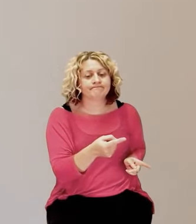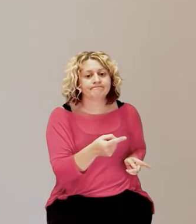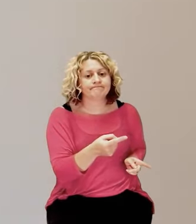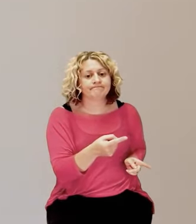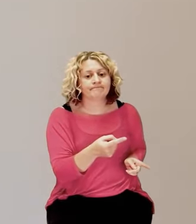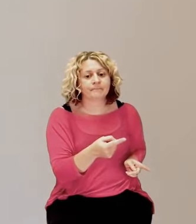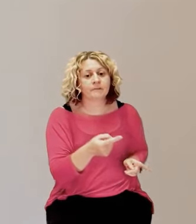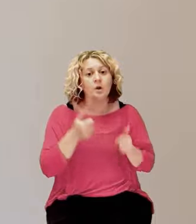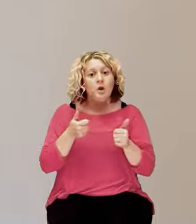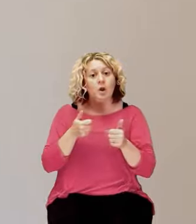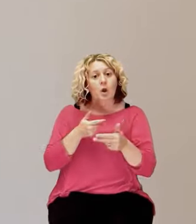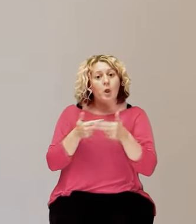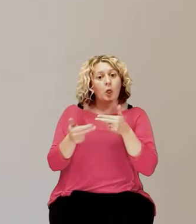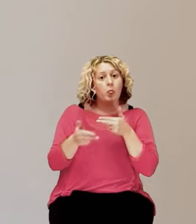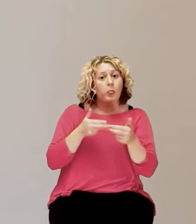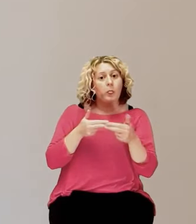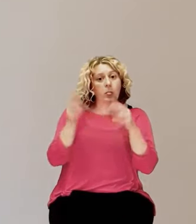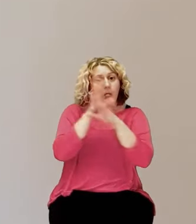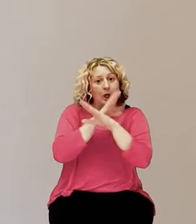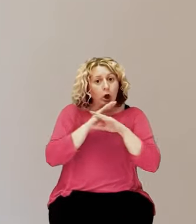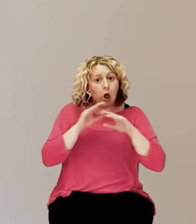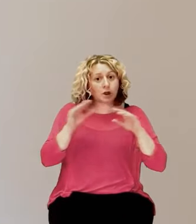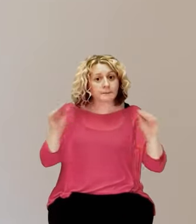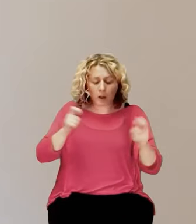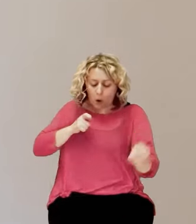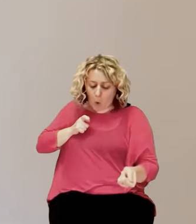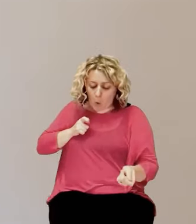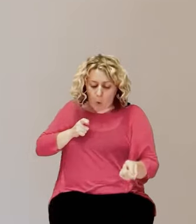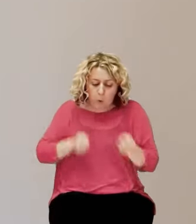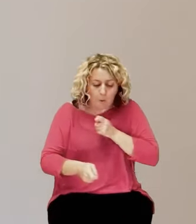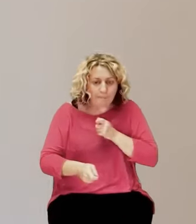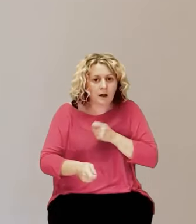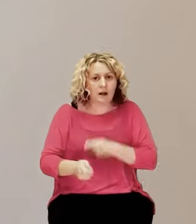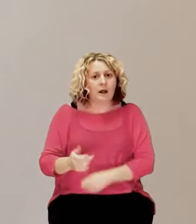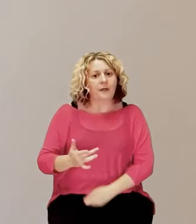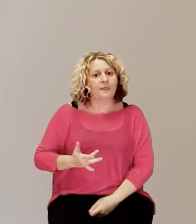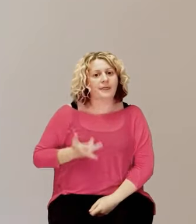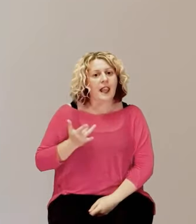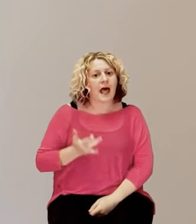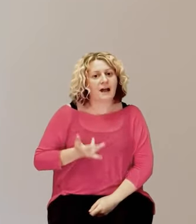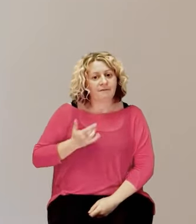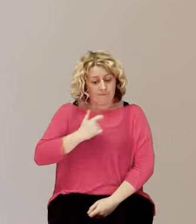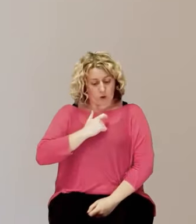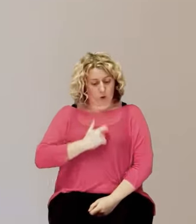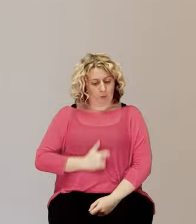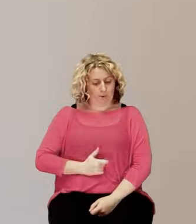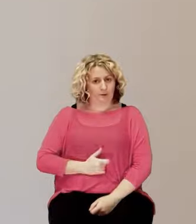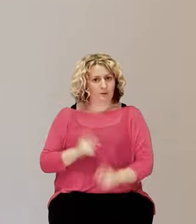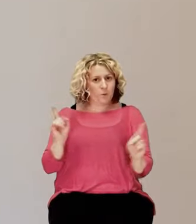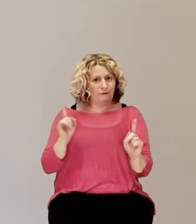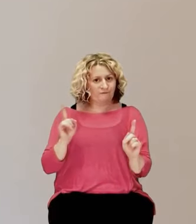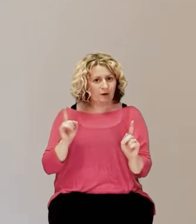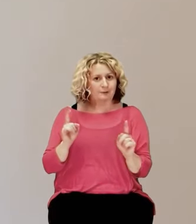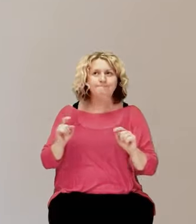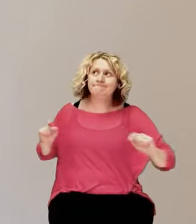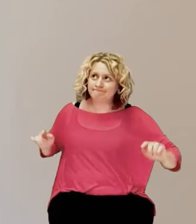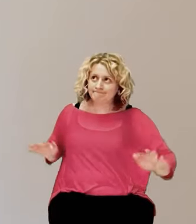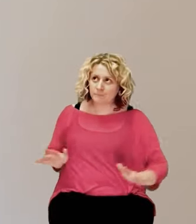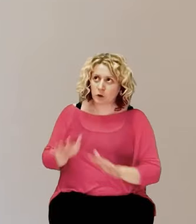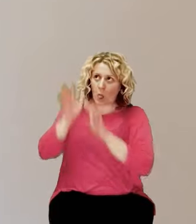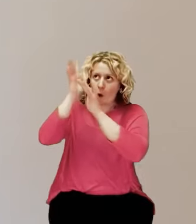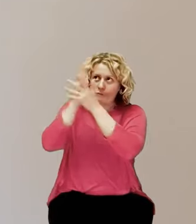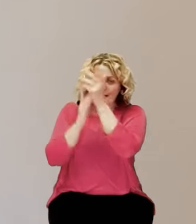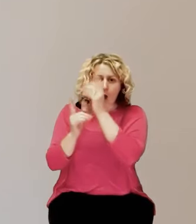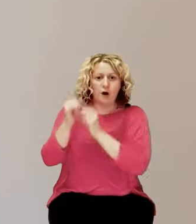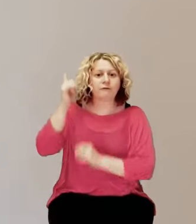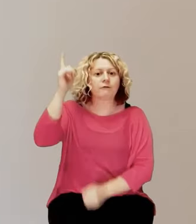that transforms the life of a human being for the glory of God. It has to work that way once